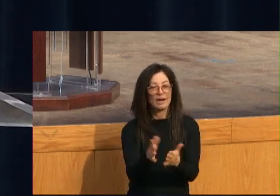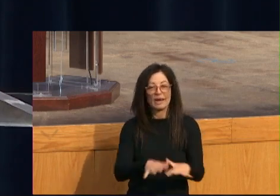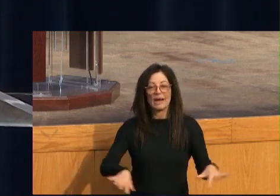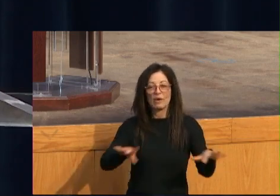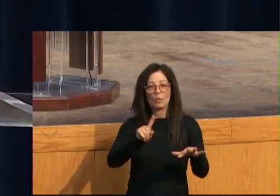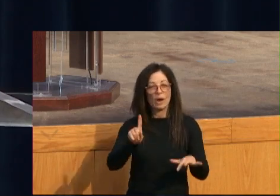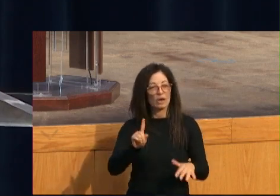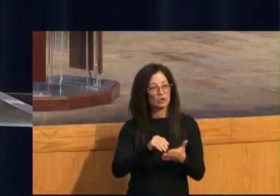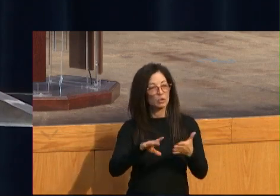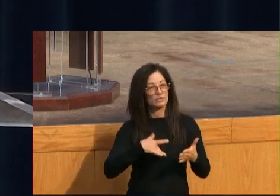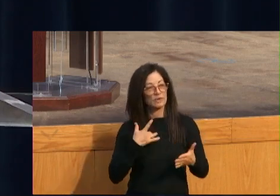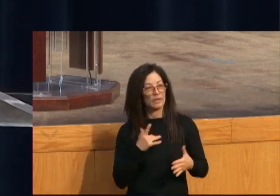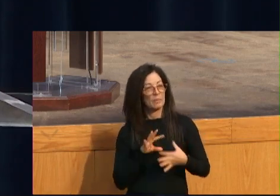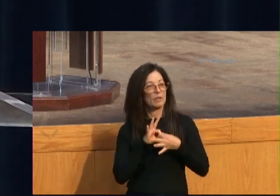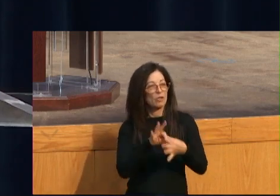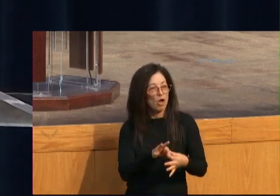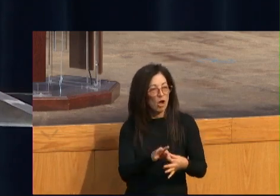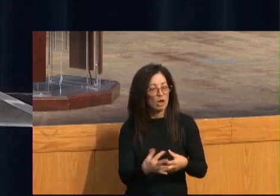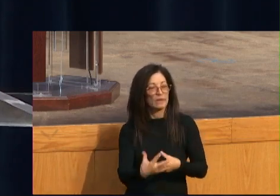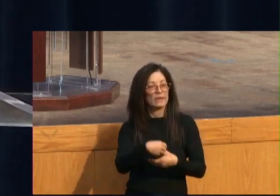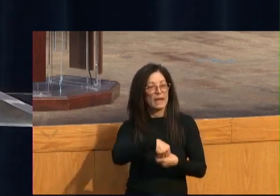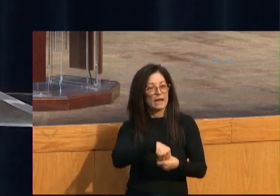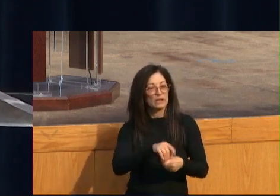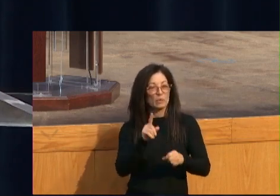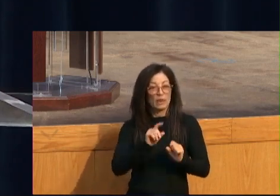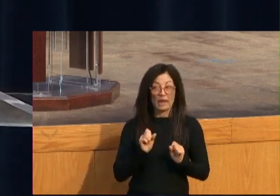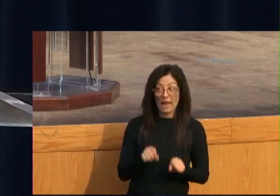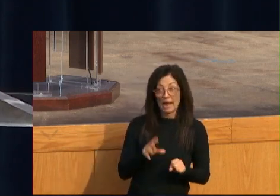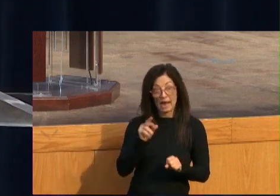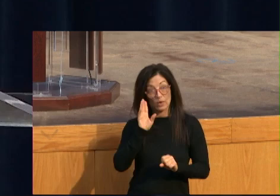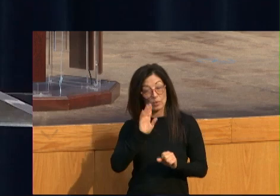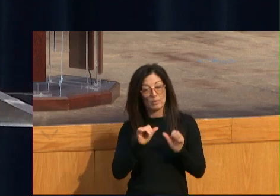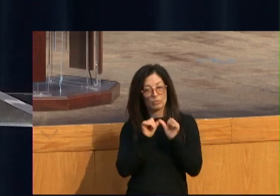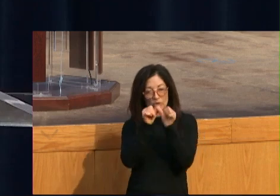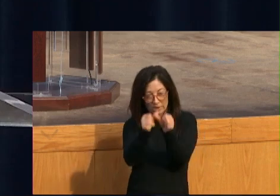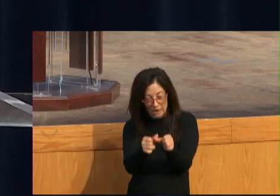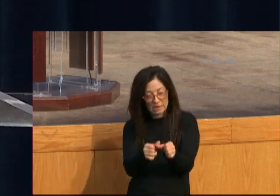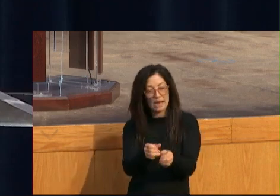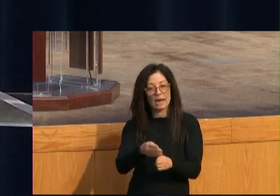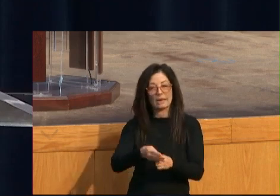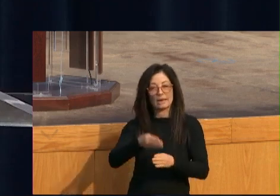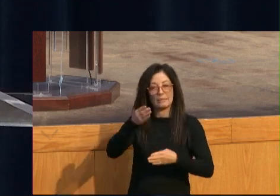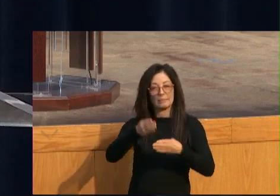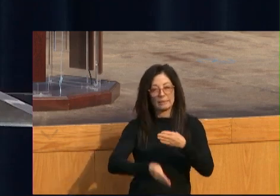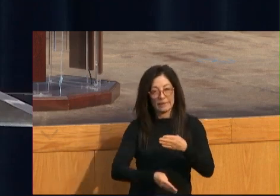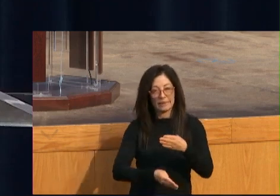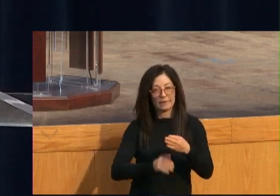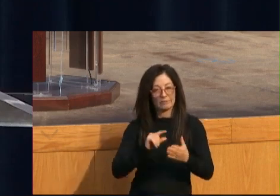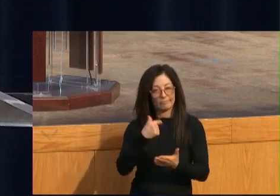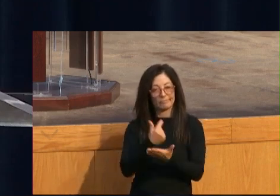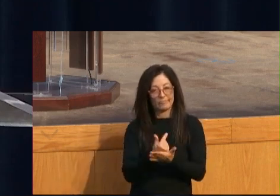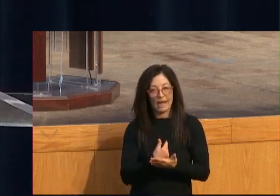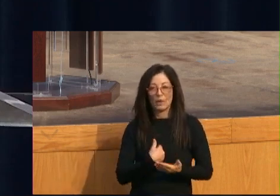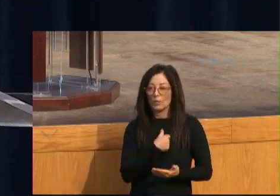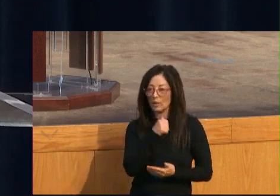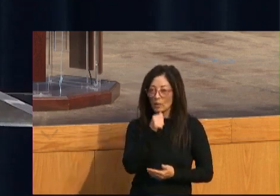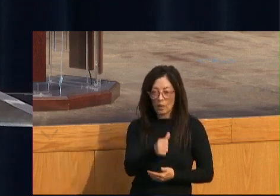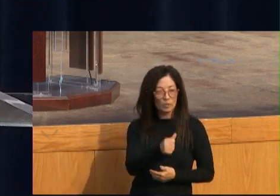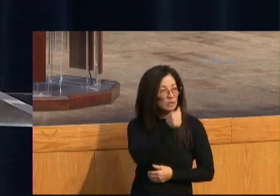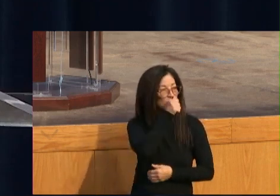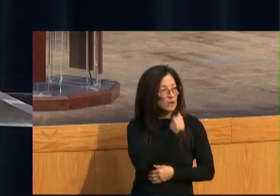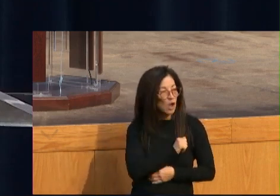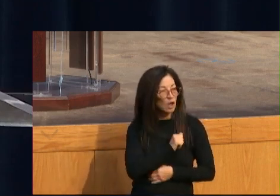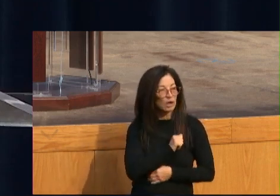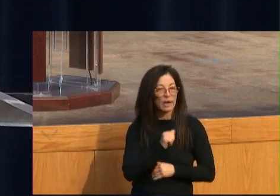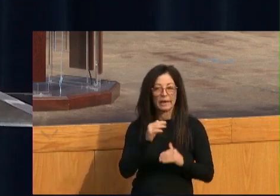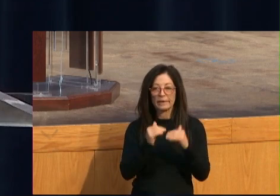belong, where they're engaged, where they can and they will persist and complete and where we no longer tolerate